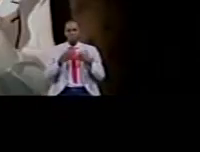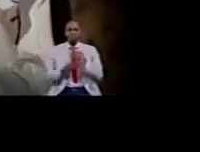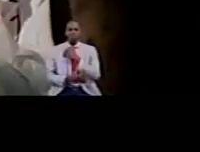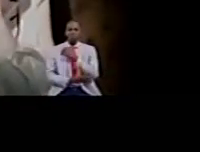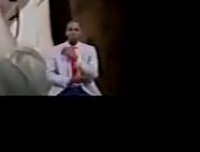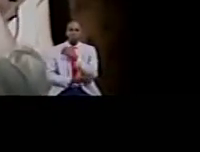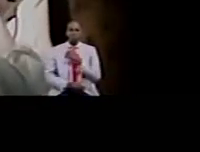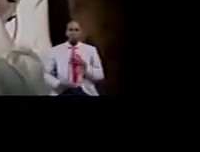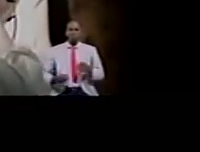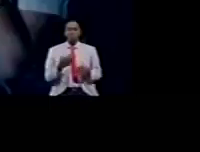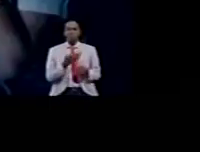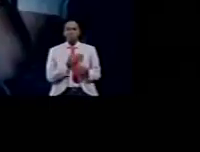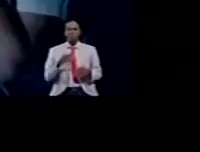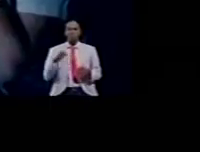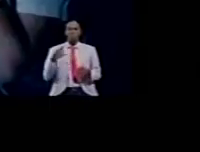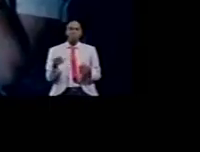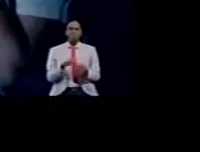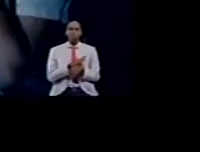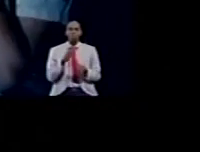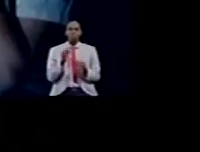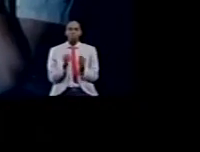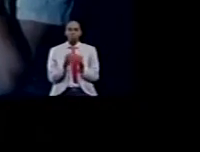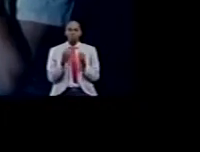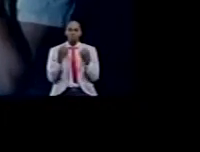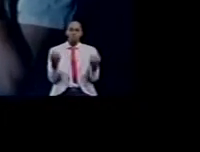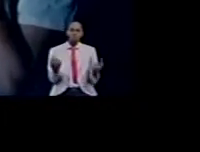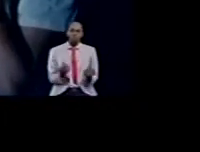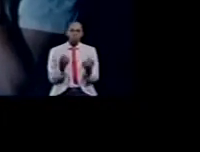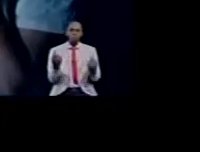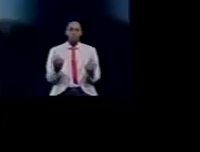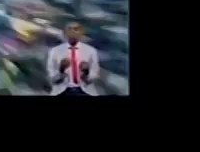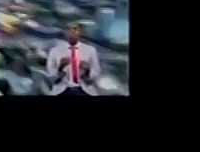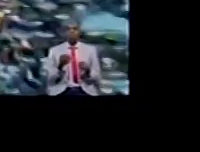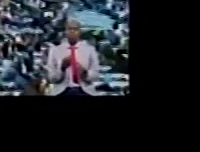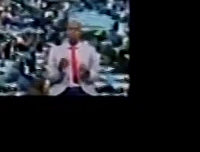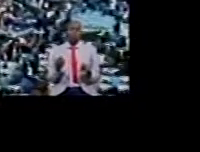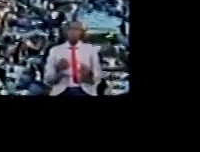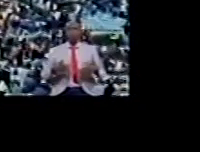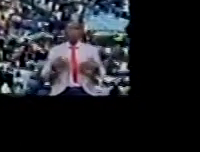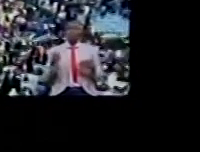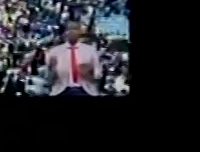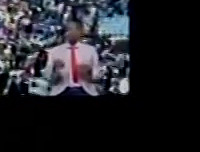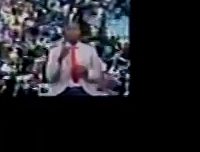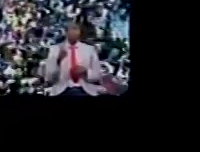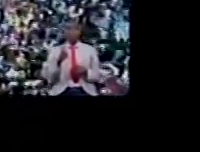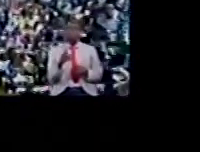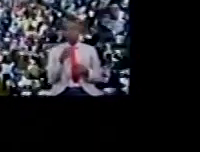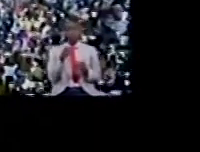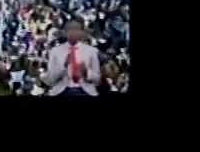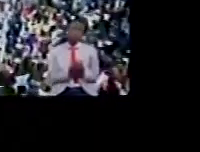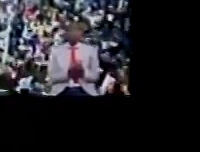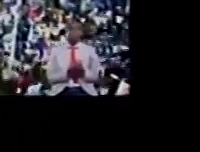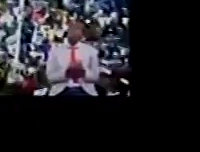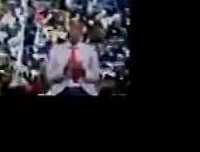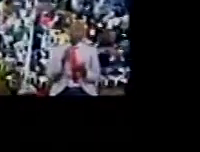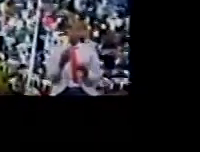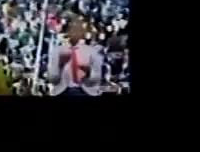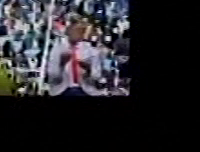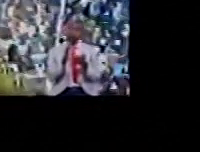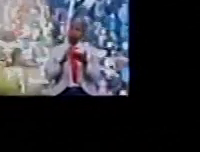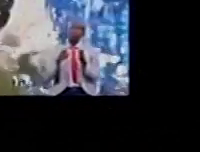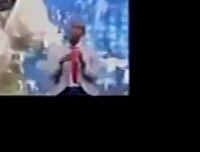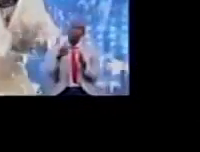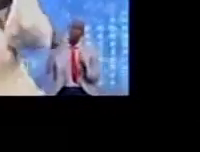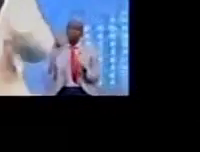and clogs of sin from the life of whosoever will. If you say, I want forgiveness, he will not say